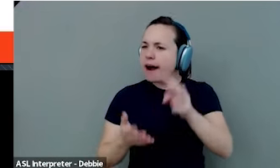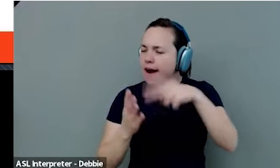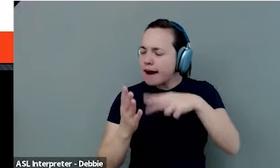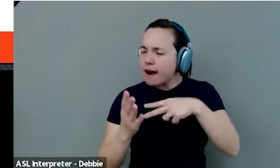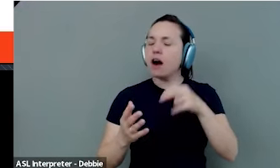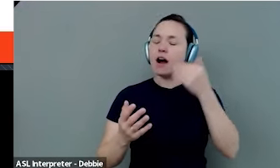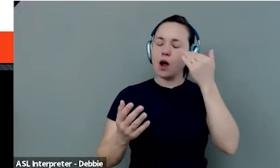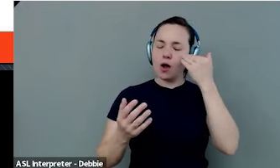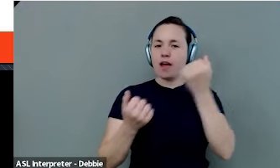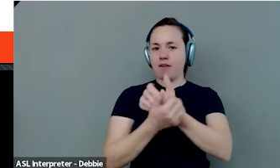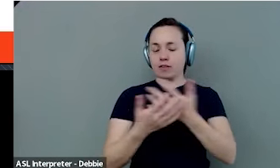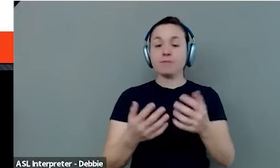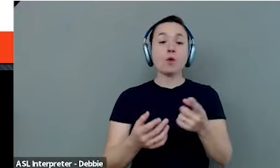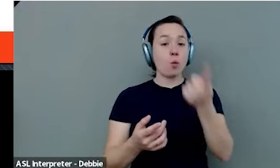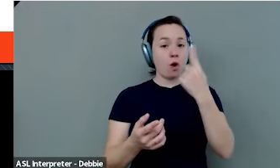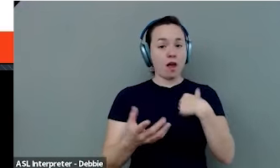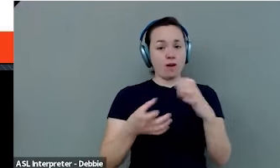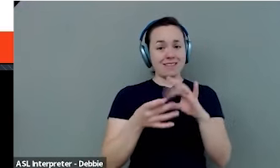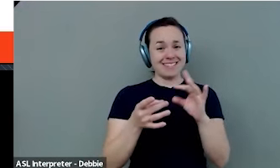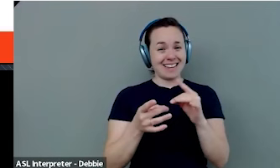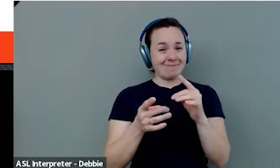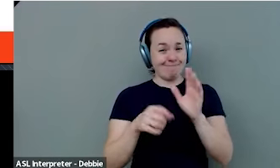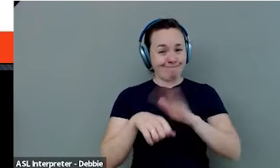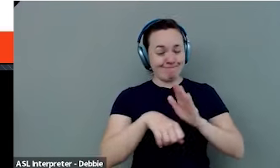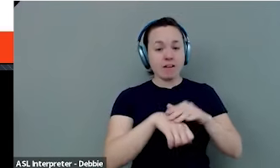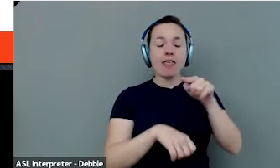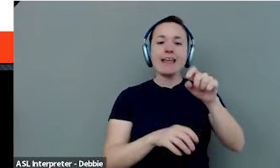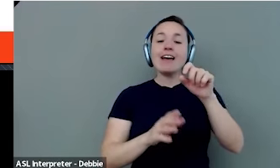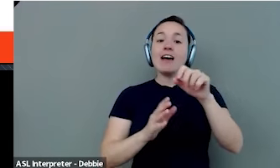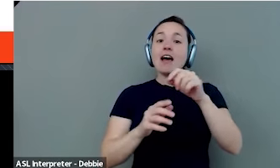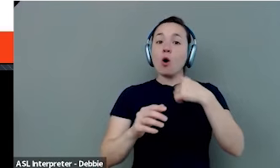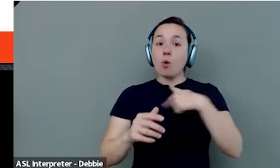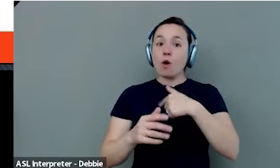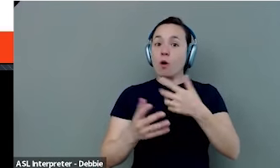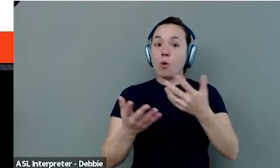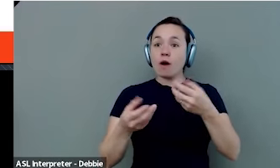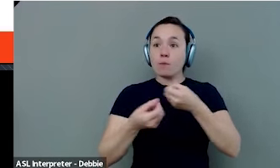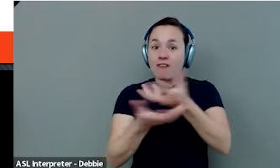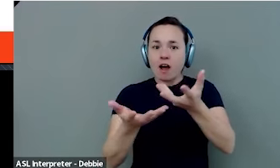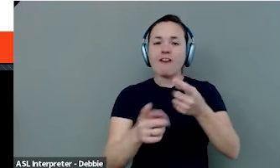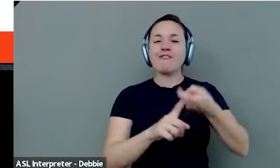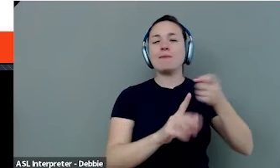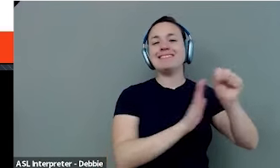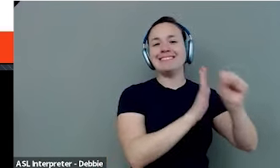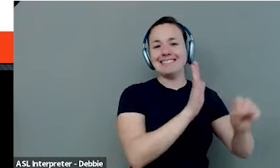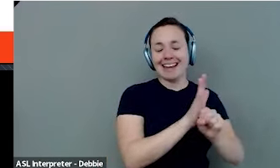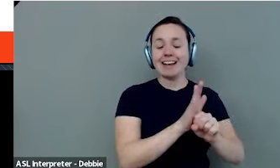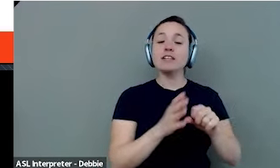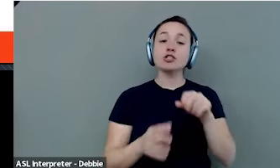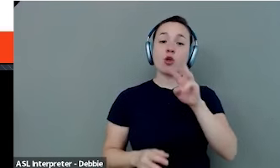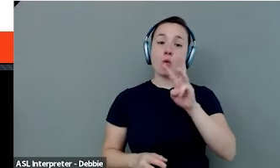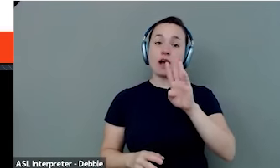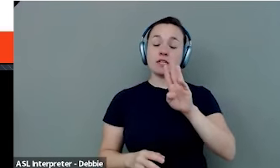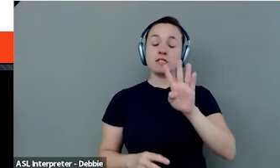the one disclaimer I would like to say is that these features are state provided. As the coordinator for the polling center at the YWCA,